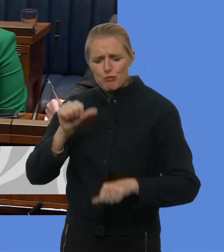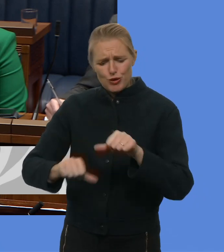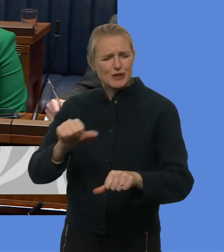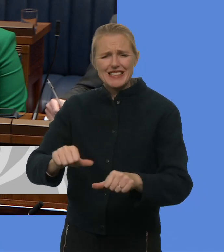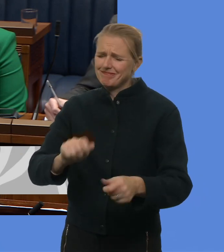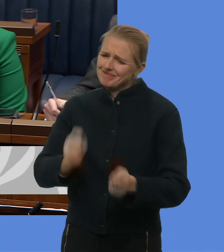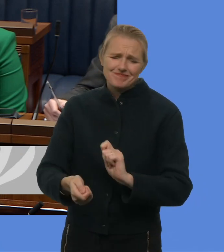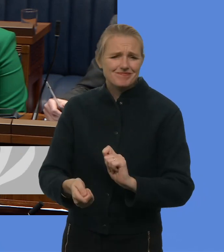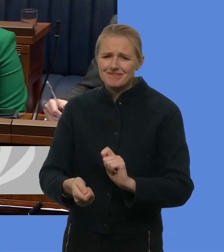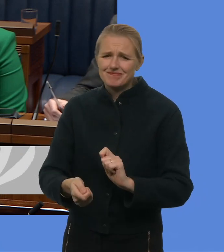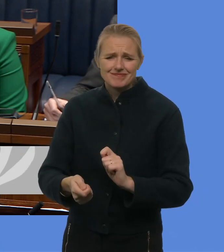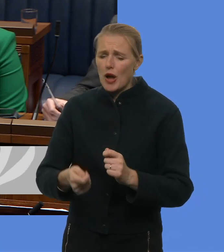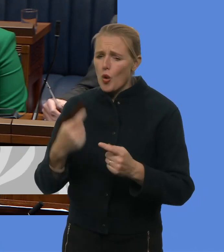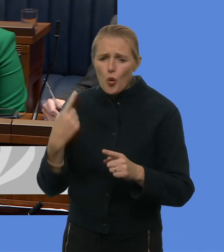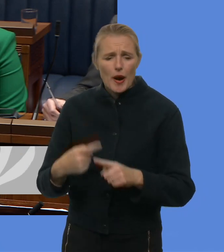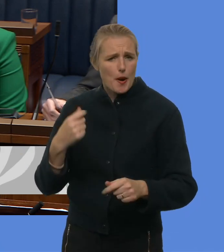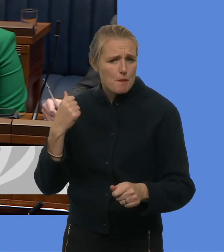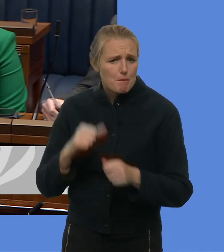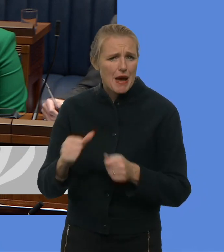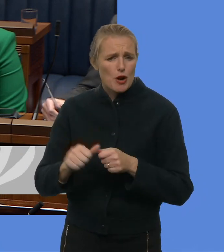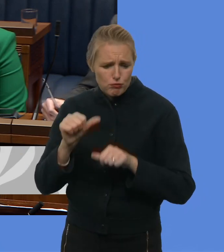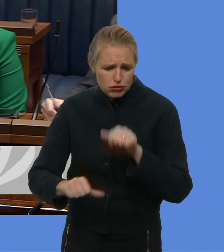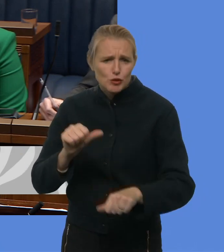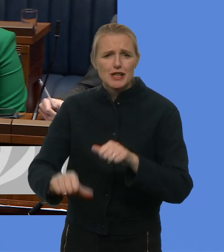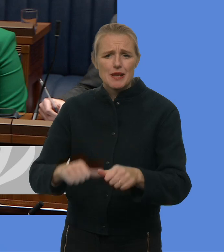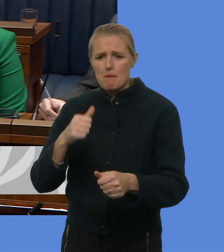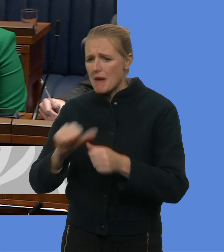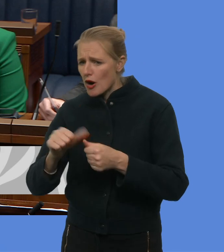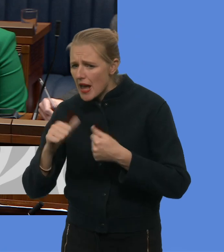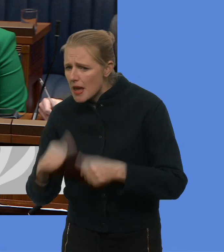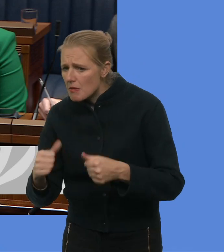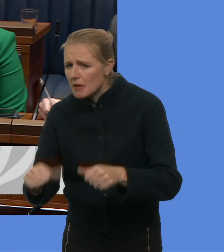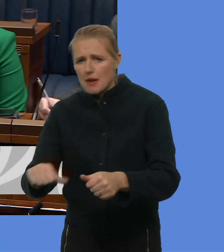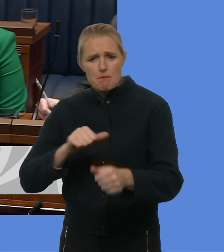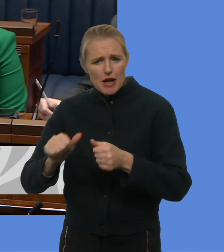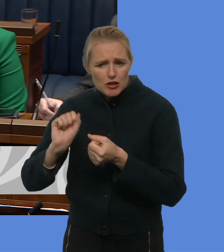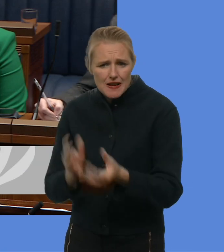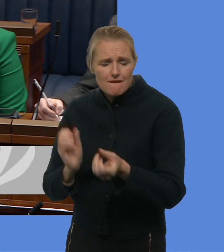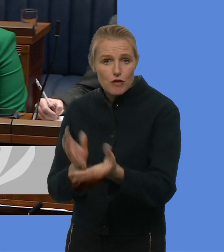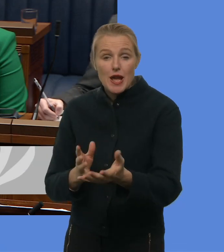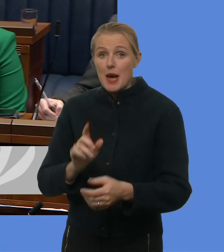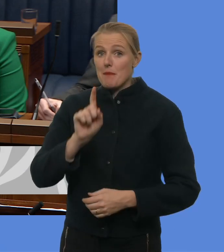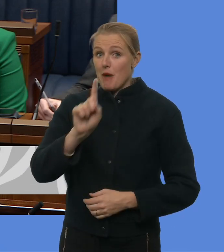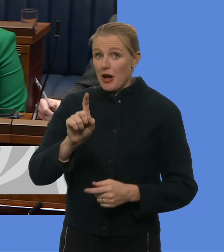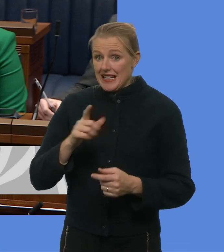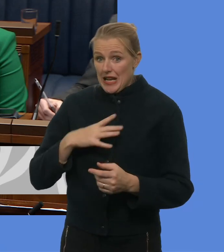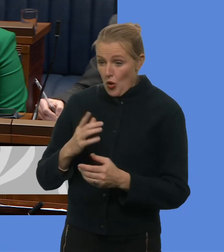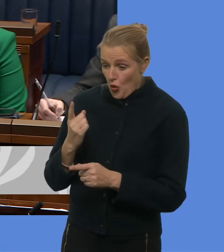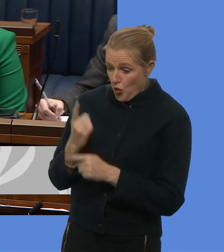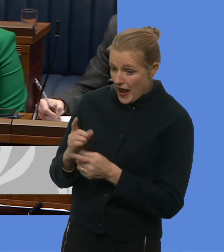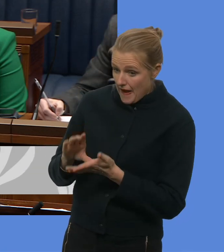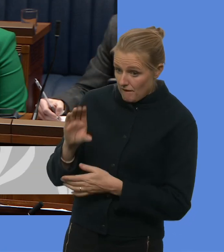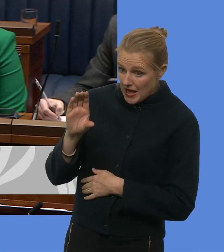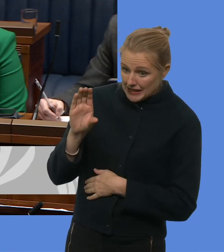ensuring better implementation and delivery. But of course, you're absolutely right, getting the right investment in the right place to ensure that we can unlock